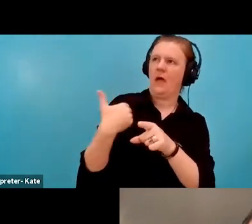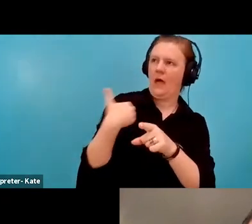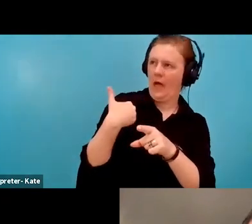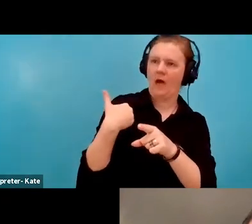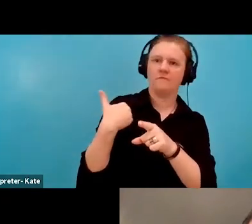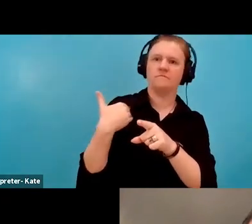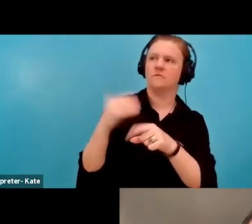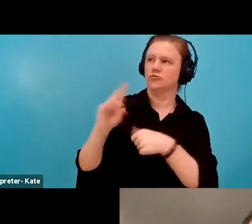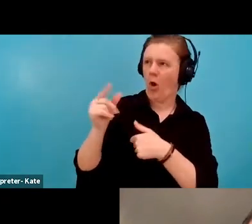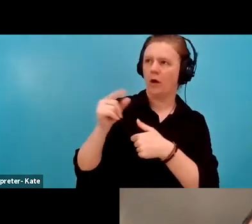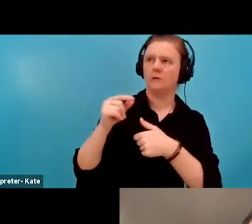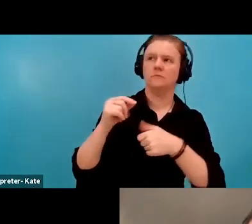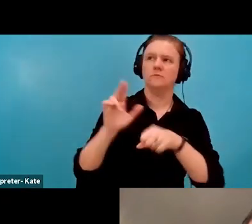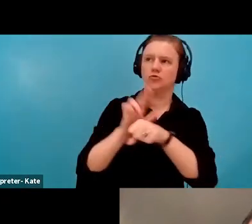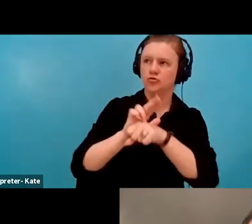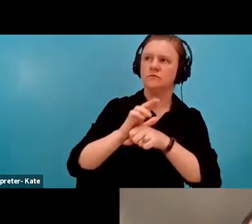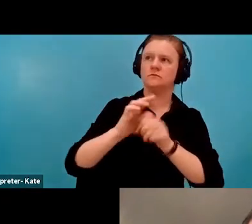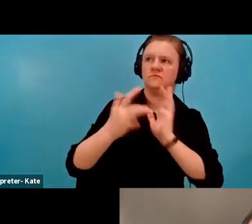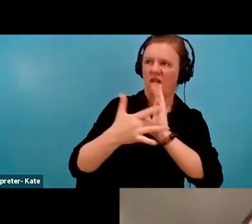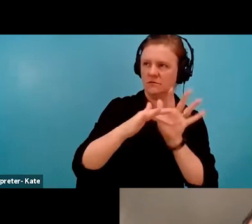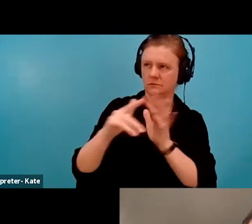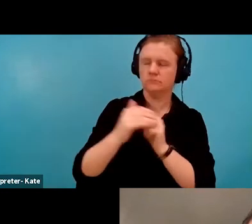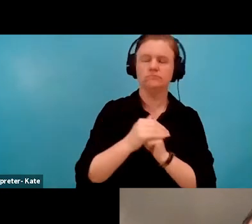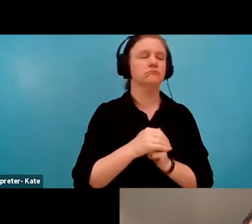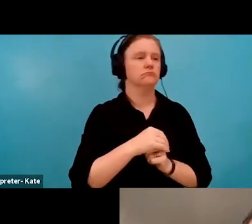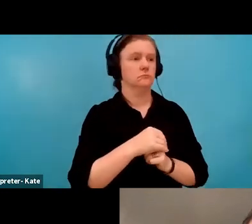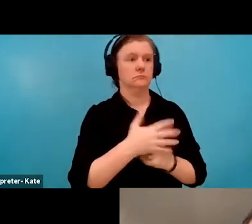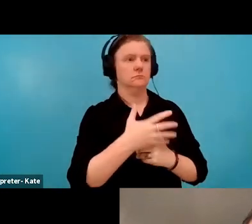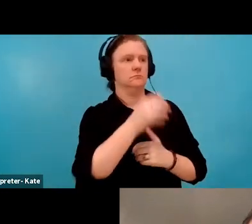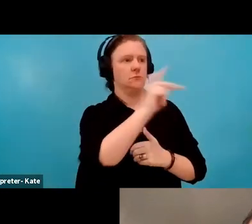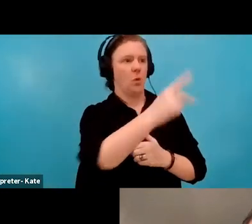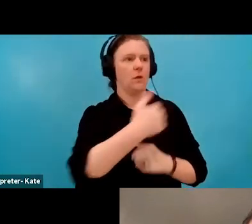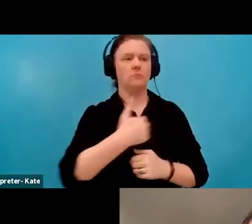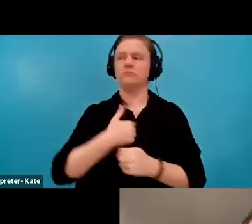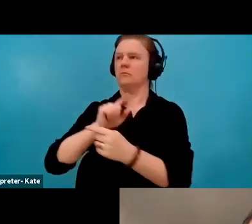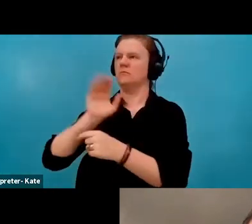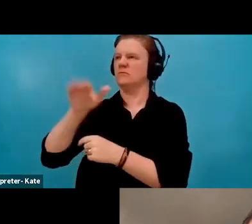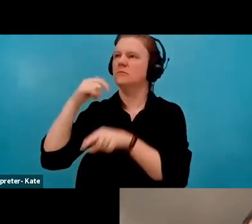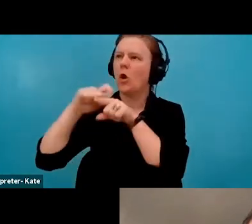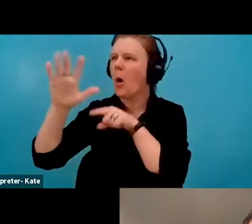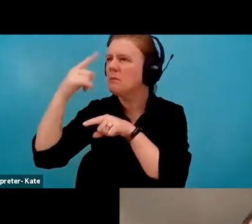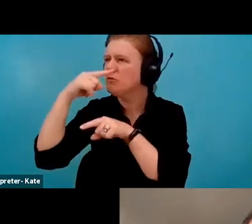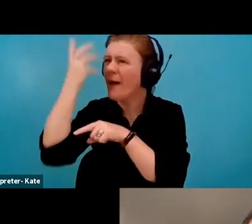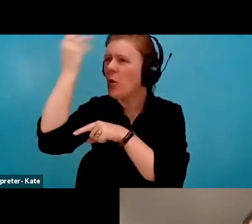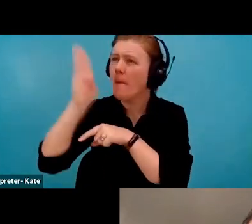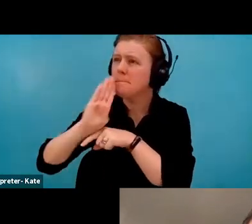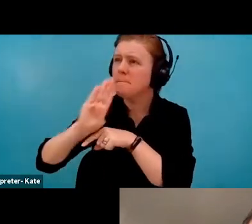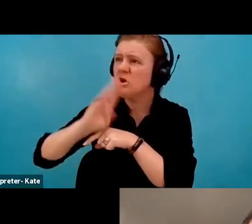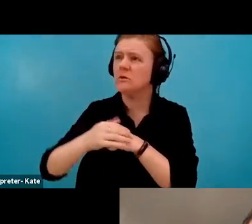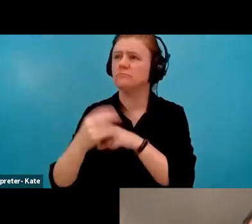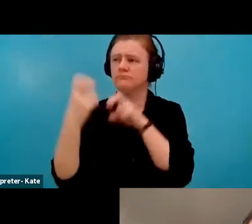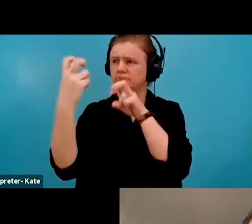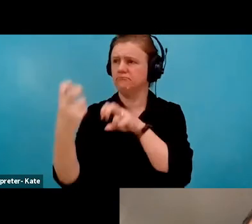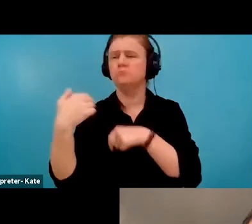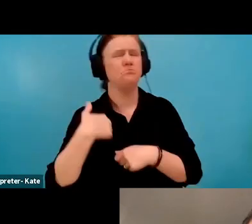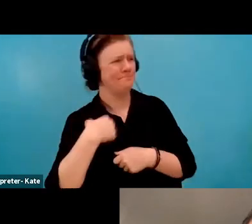and had a beer with him, and he just laid it out. He said, I will show you what it is